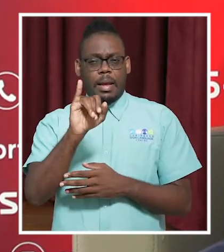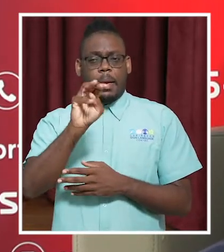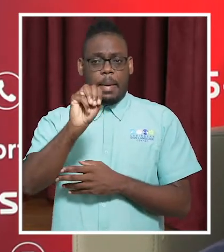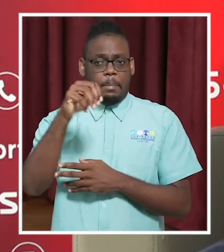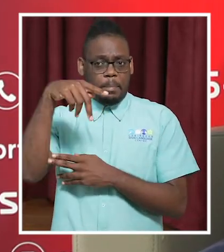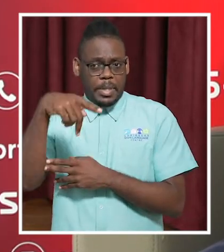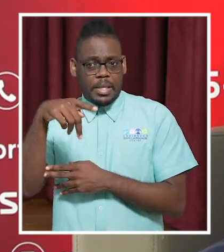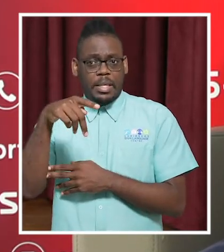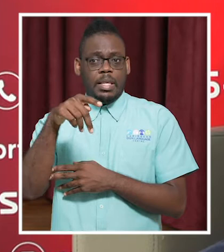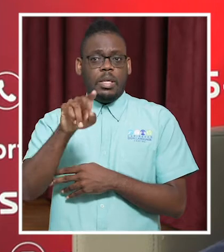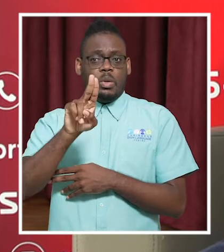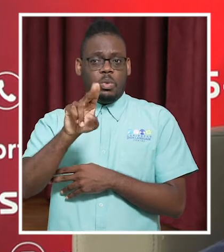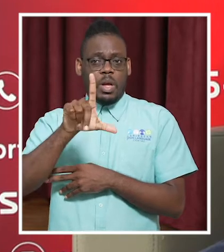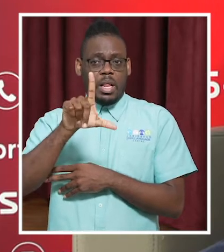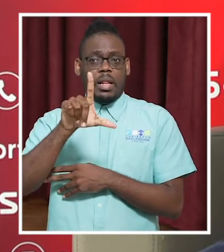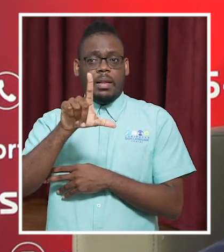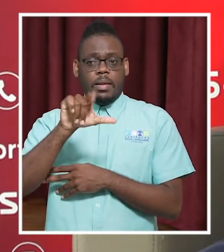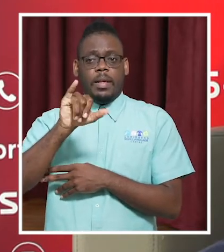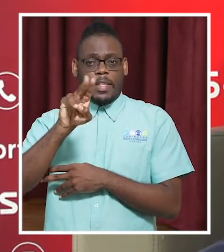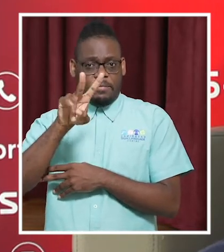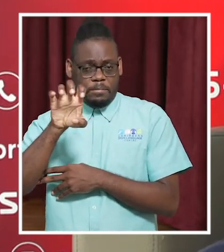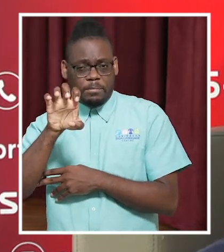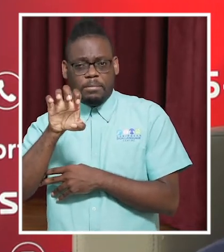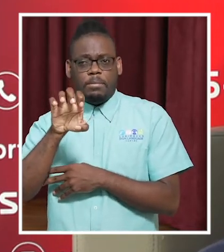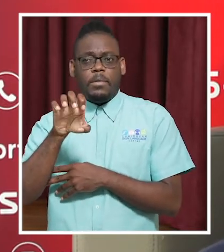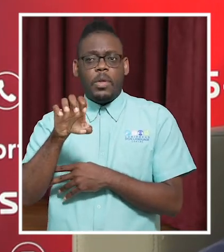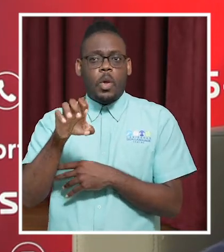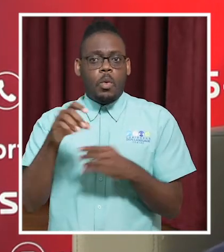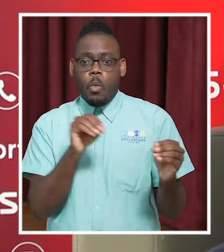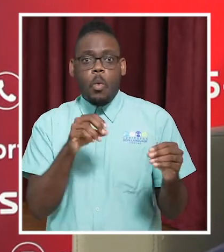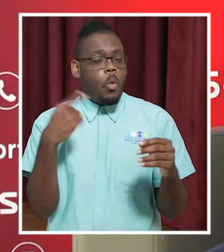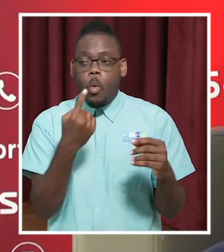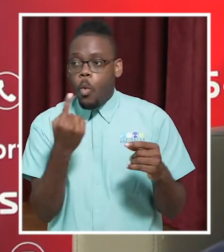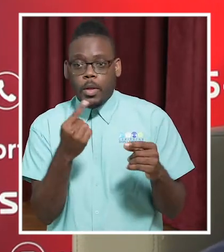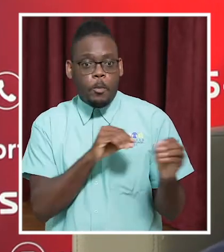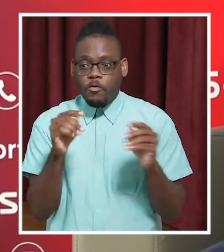three components, over or hyperactivity,